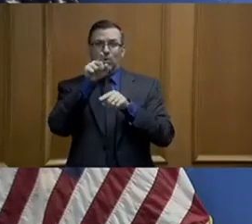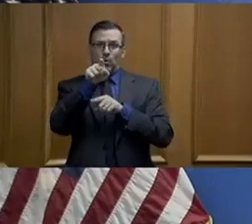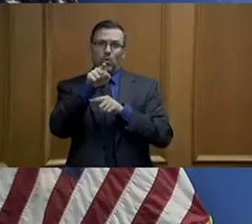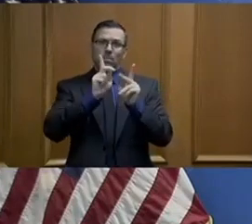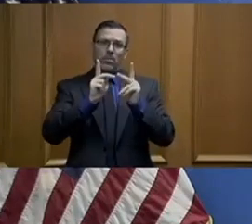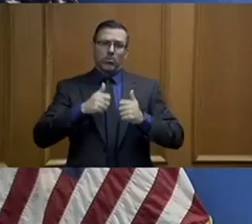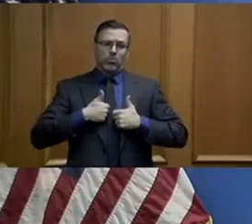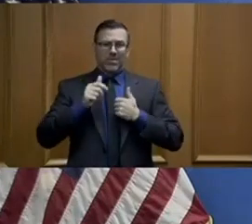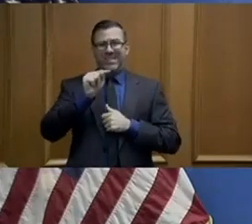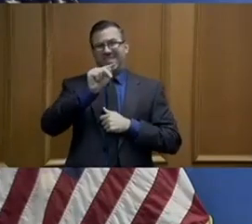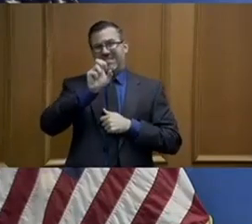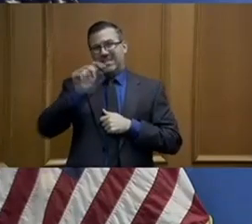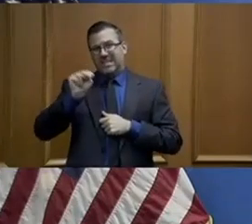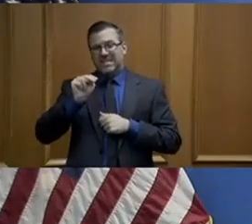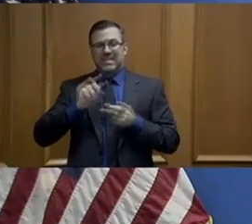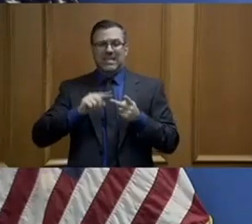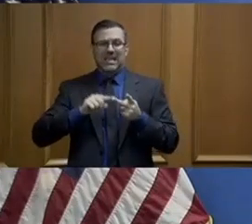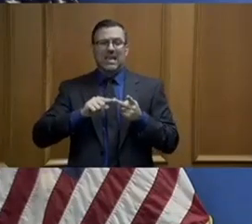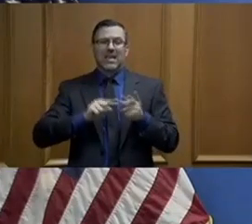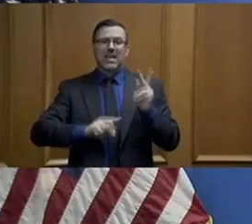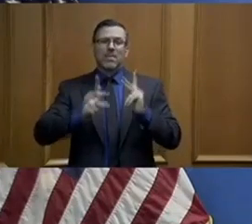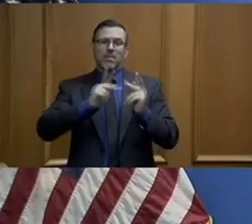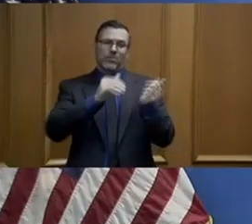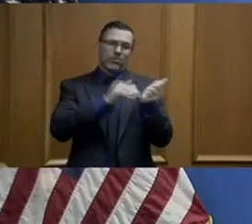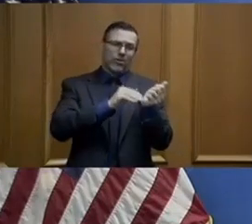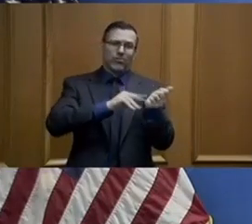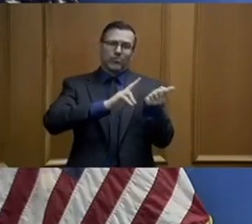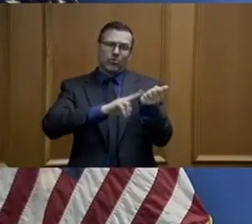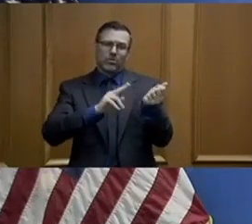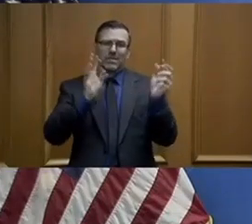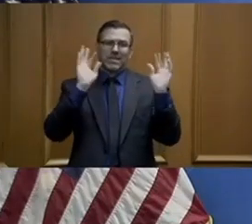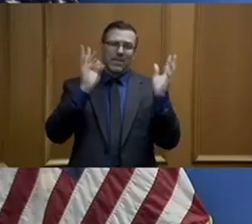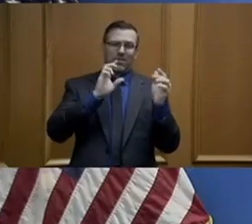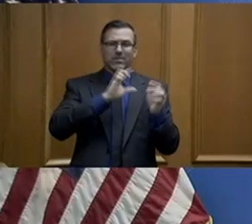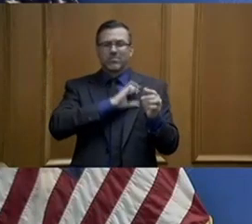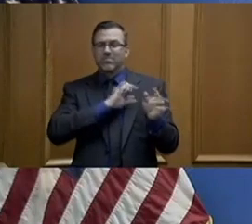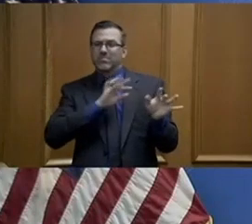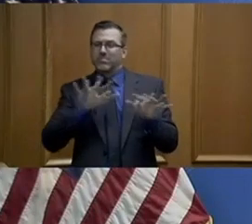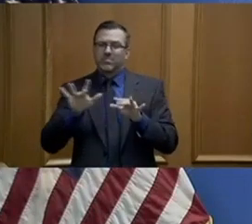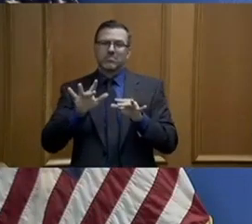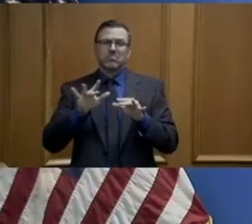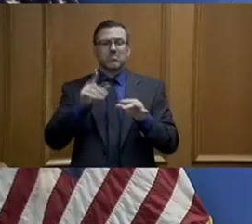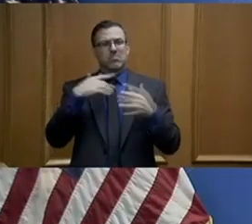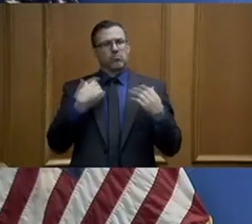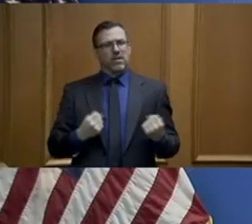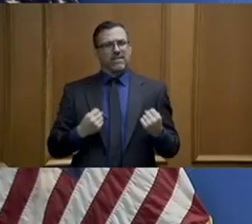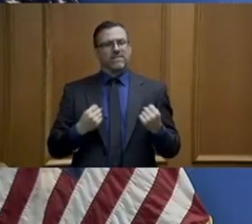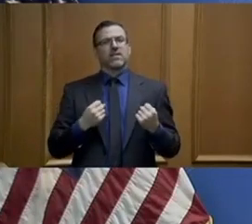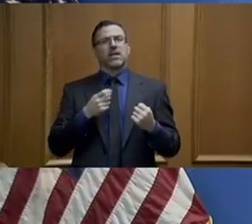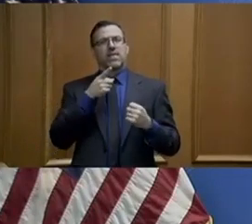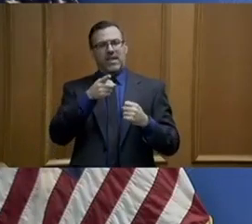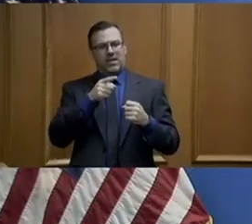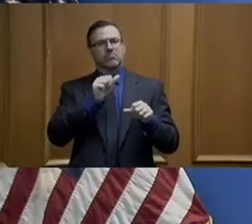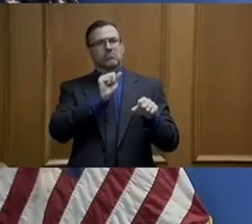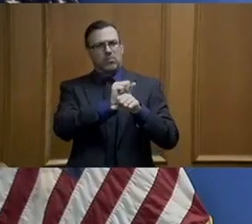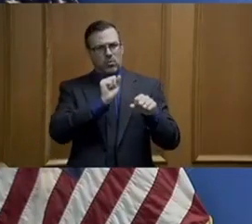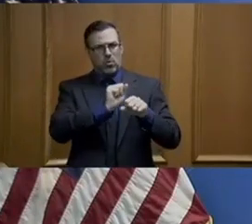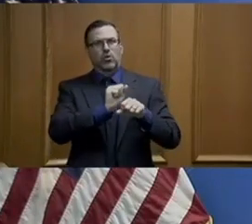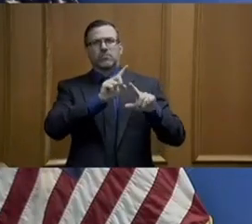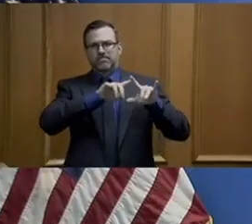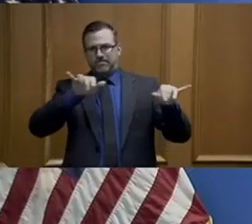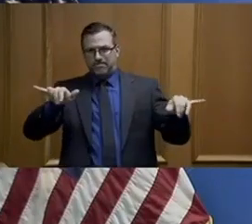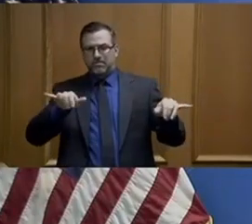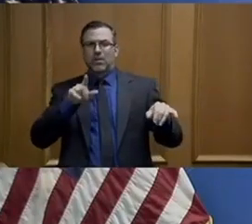bravery of our first responders and our healthcare workers on the front lines, those efforts have saved